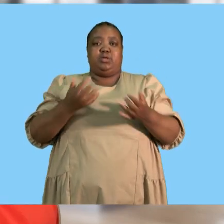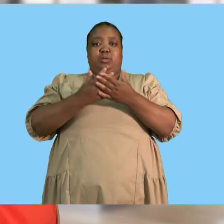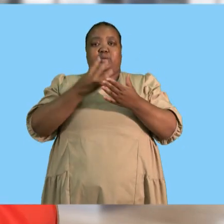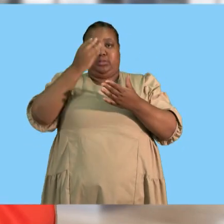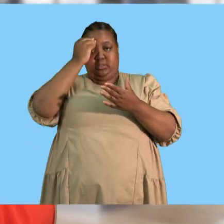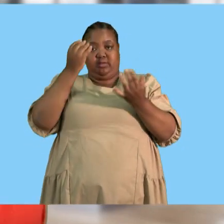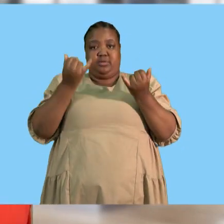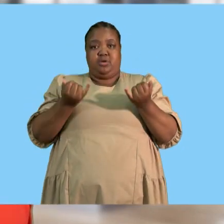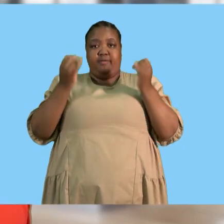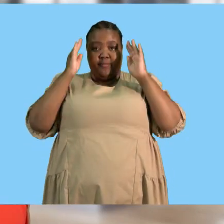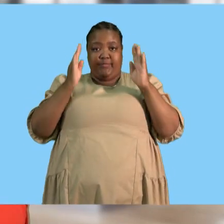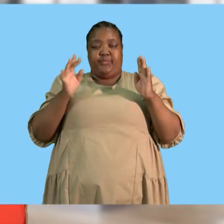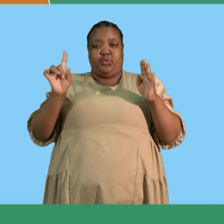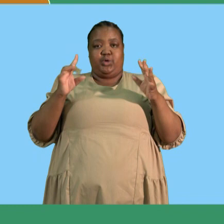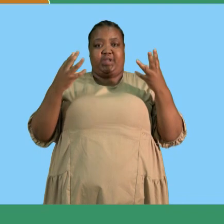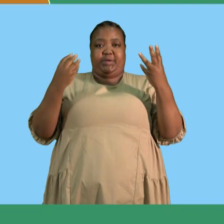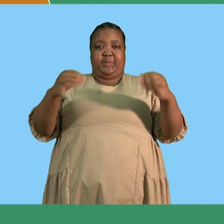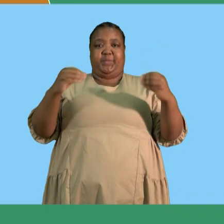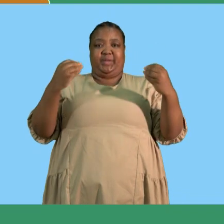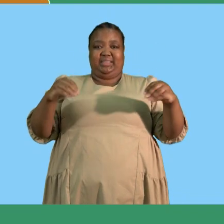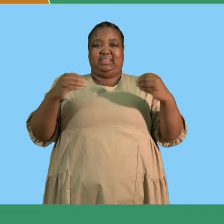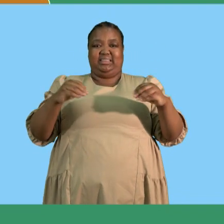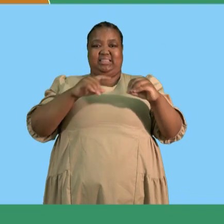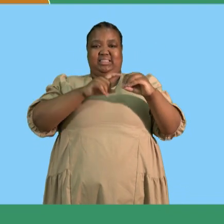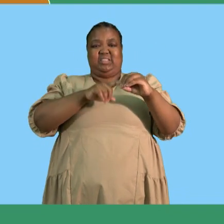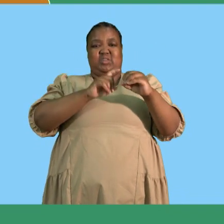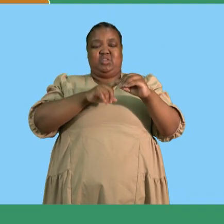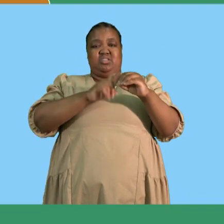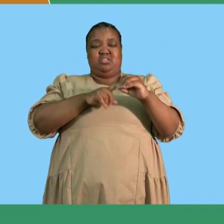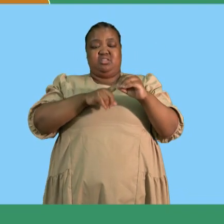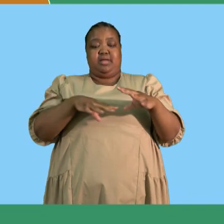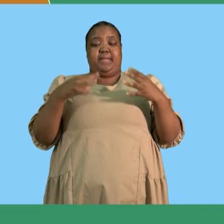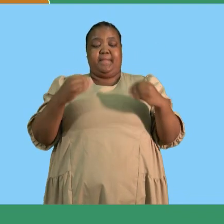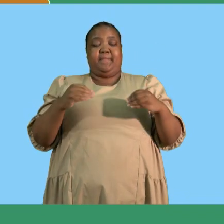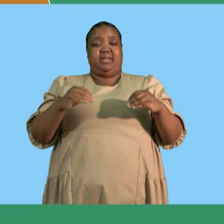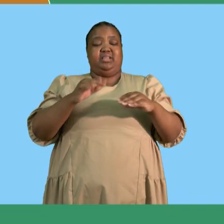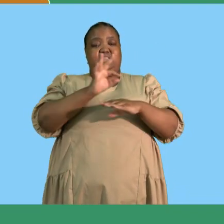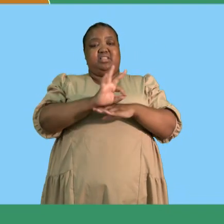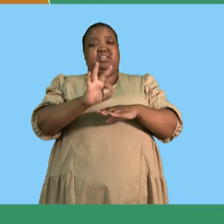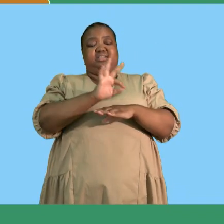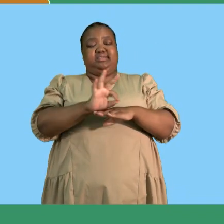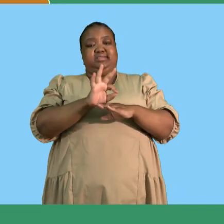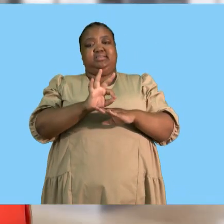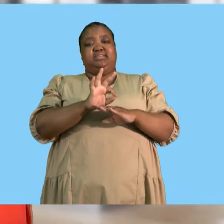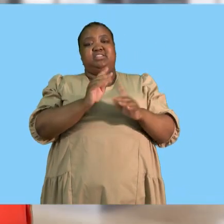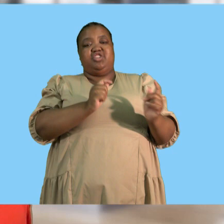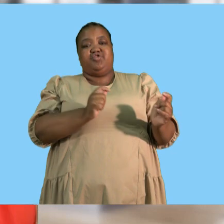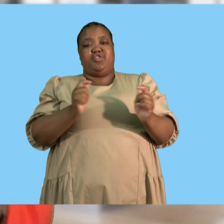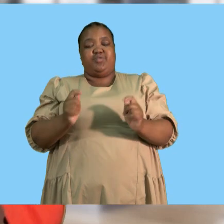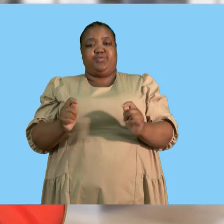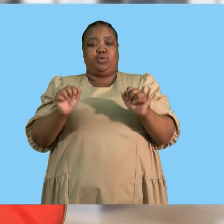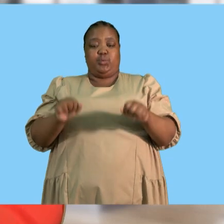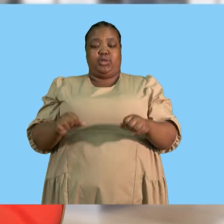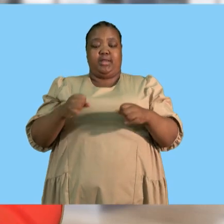are going to focus on the entrepreneurial qualities, transforming a business plan, as well as starting